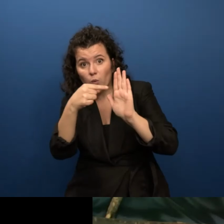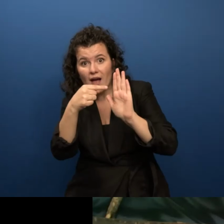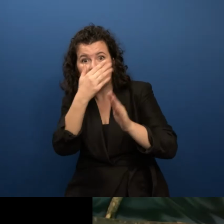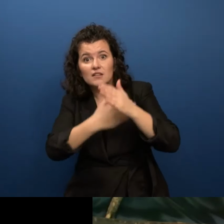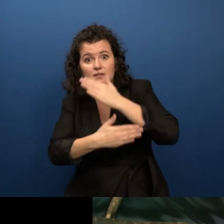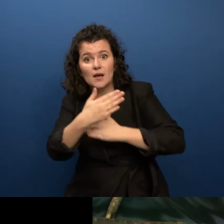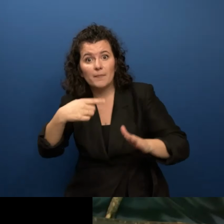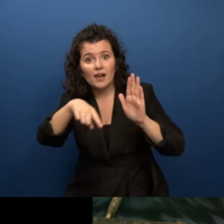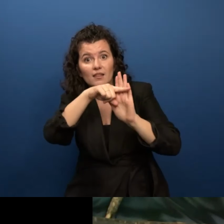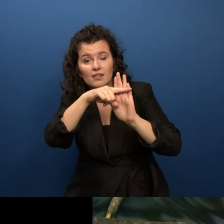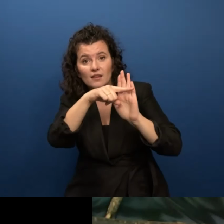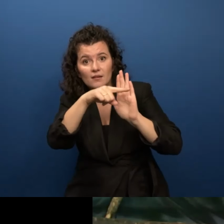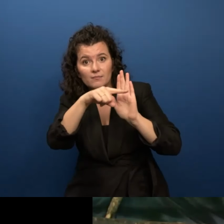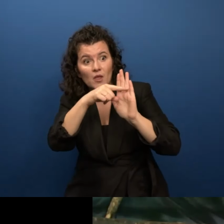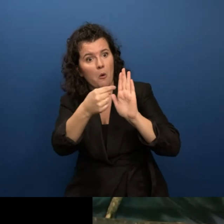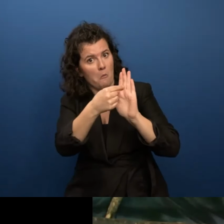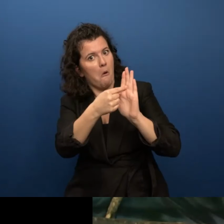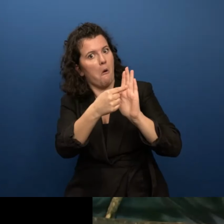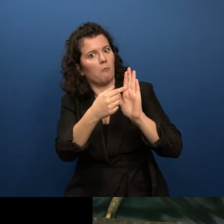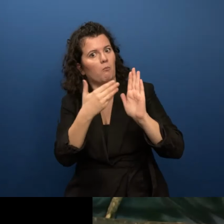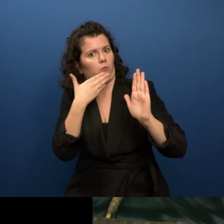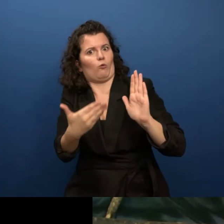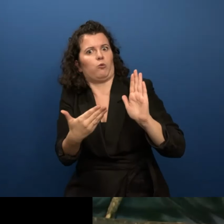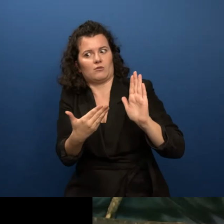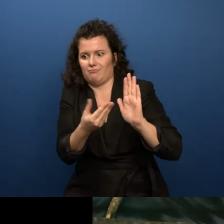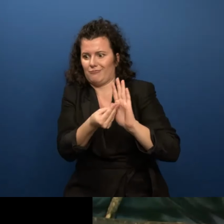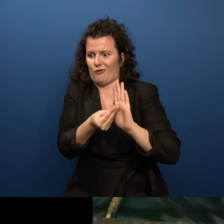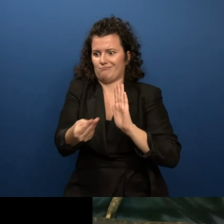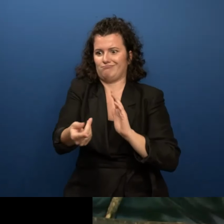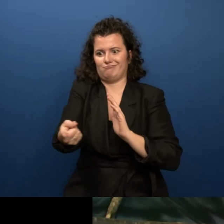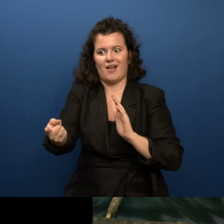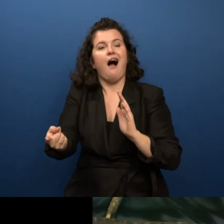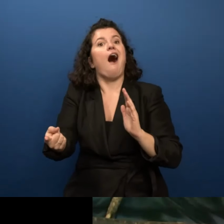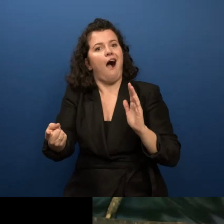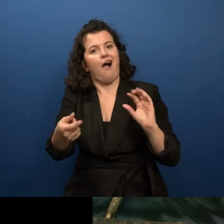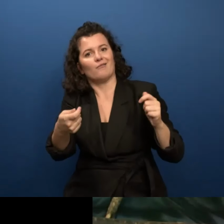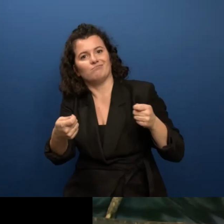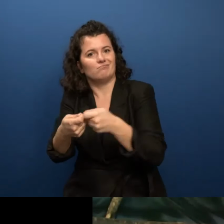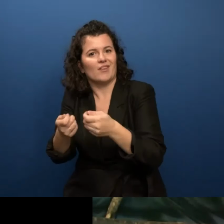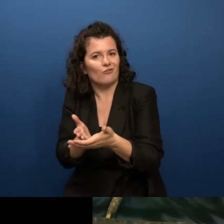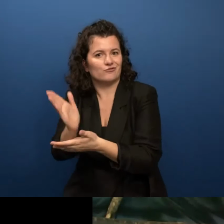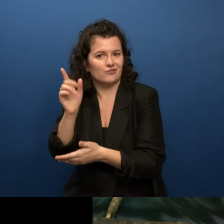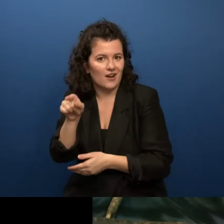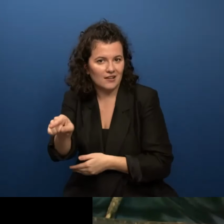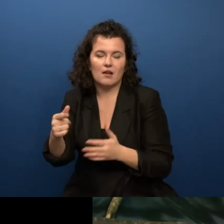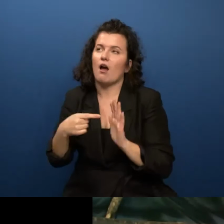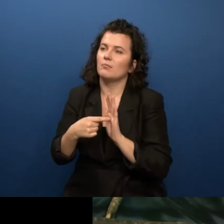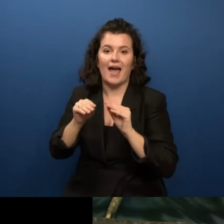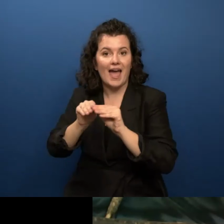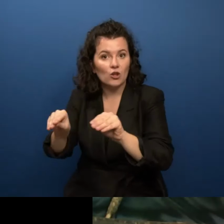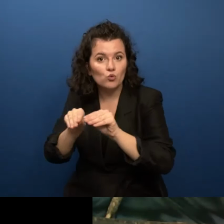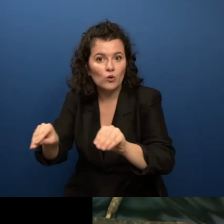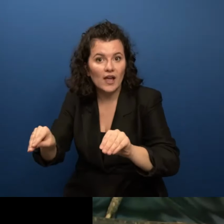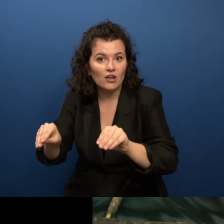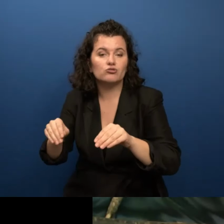same constitution has given us opportunity, but these people are poor people. Some of them did not get education. The few who got education maybe